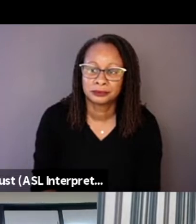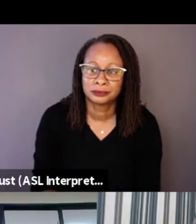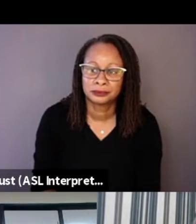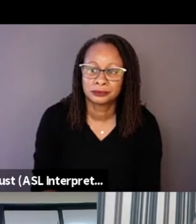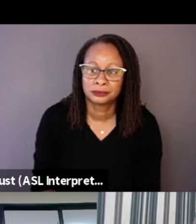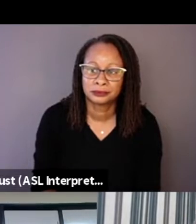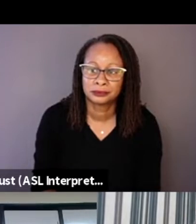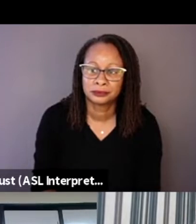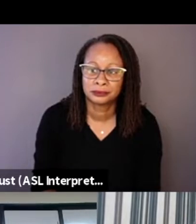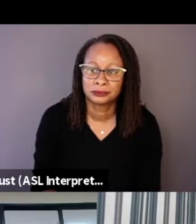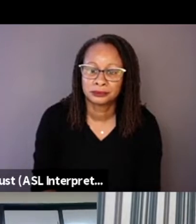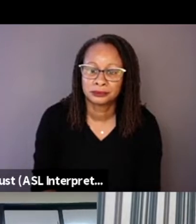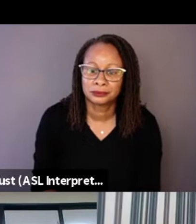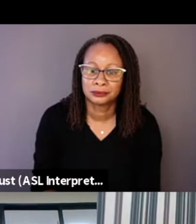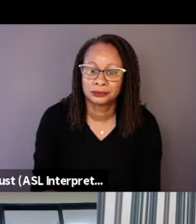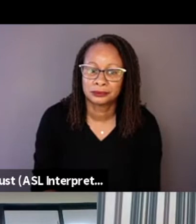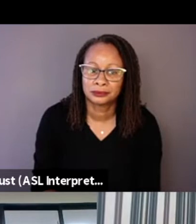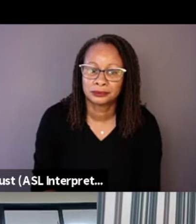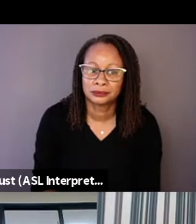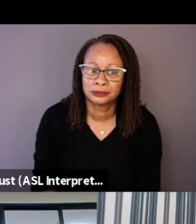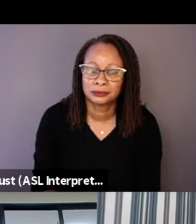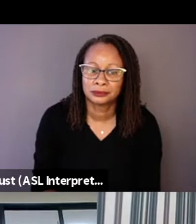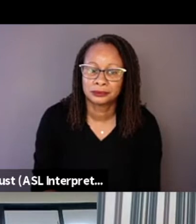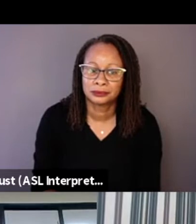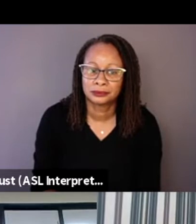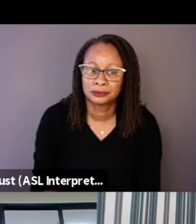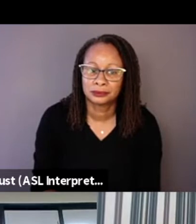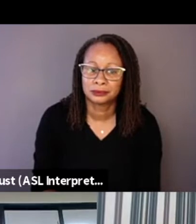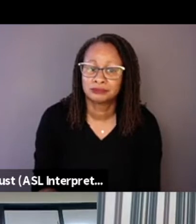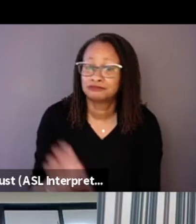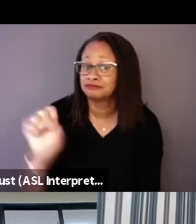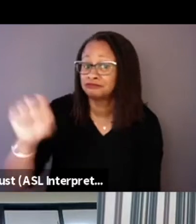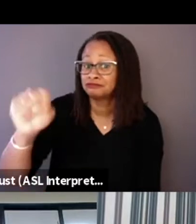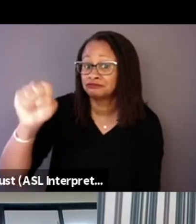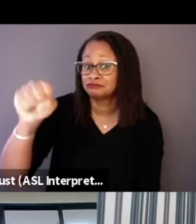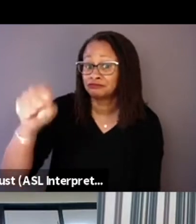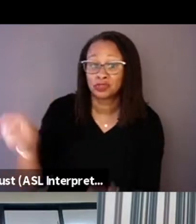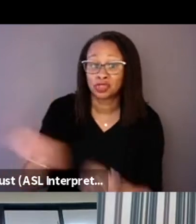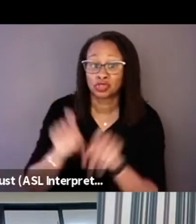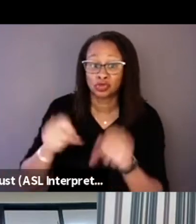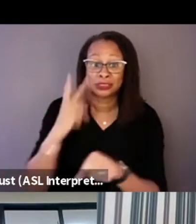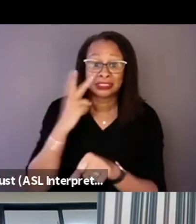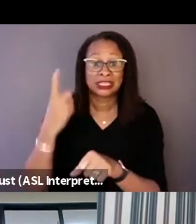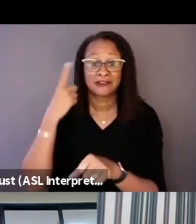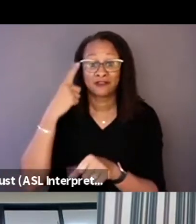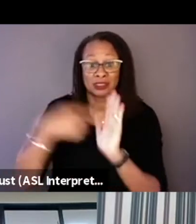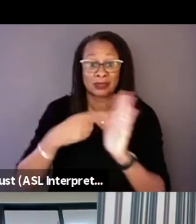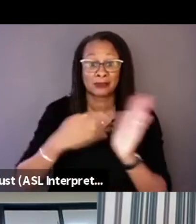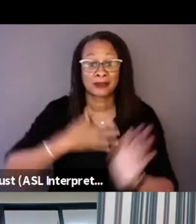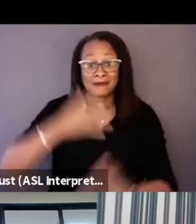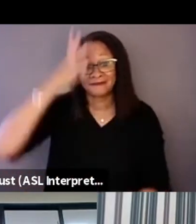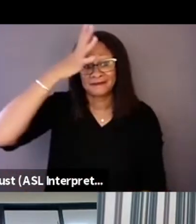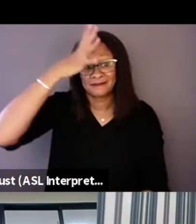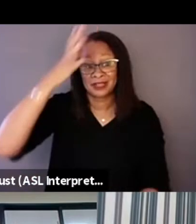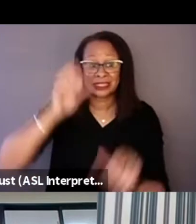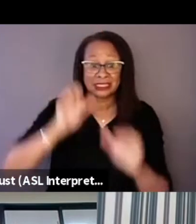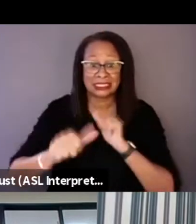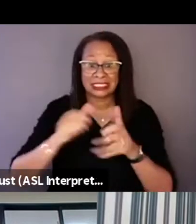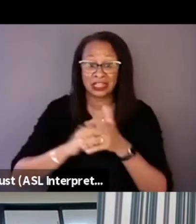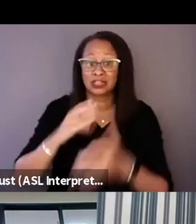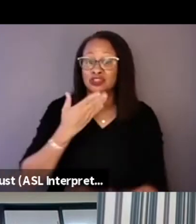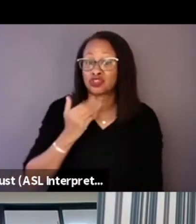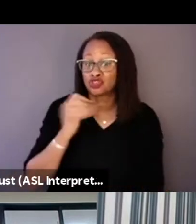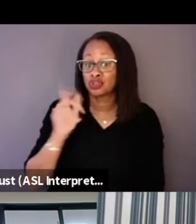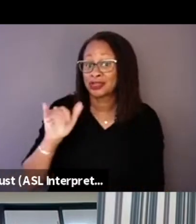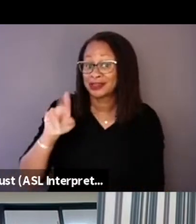hijos, sus hijos. Yes. So also you can see that, for example, my father, he's still in the sugarcane fields. He's